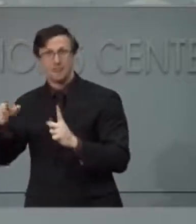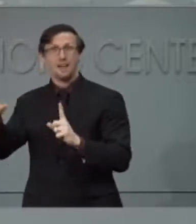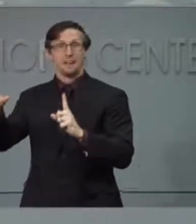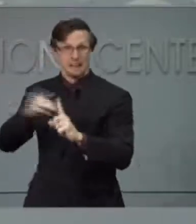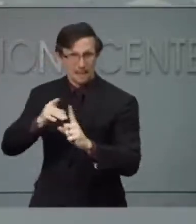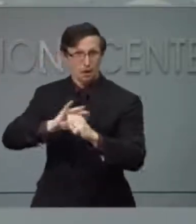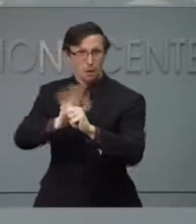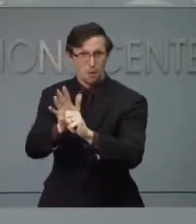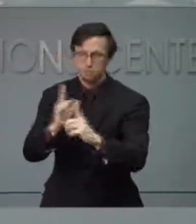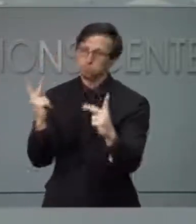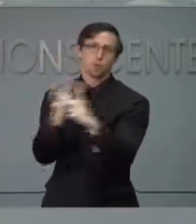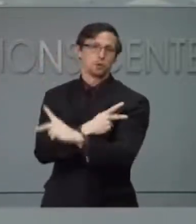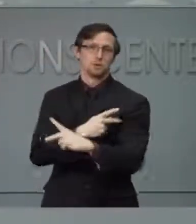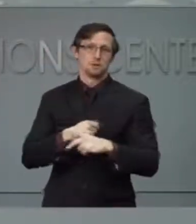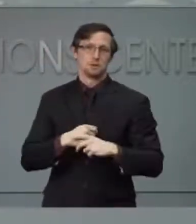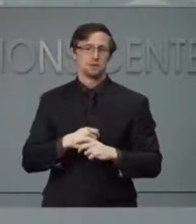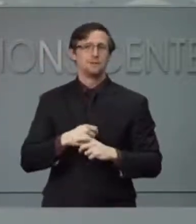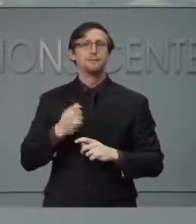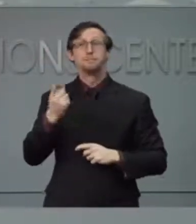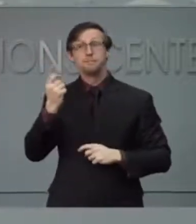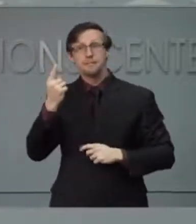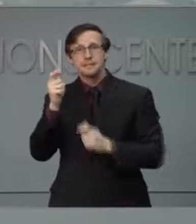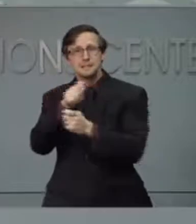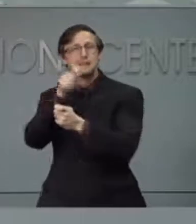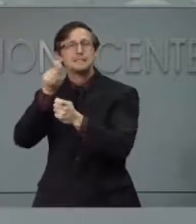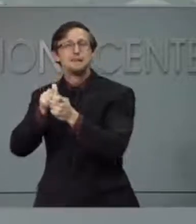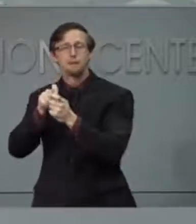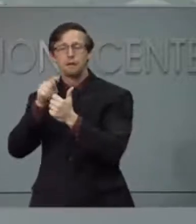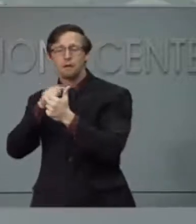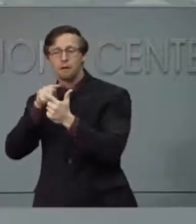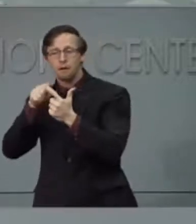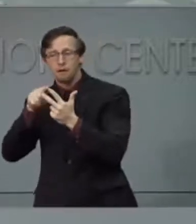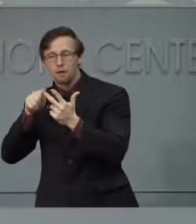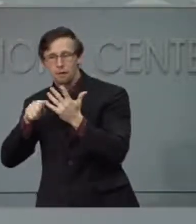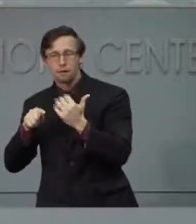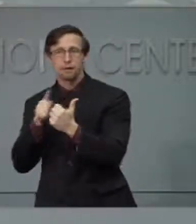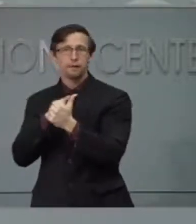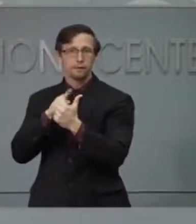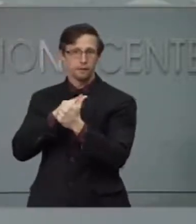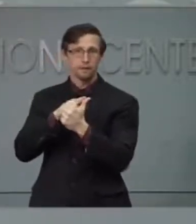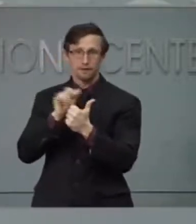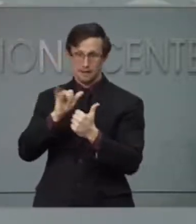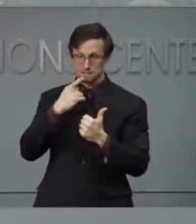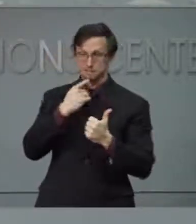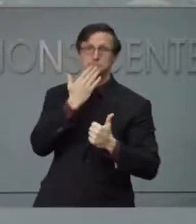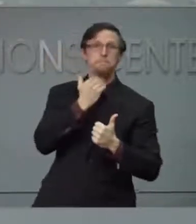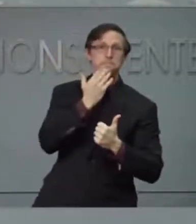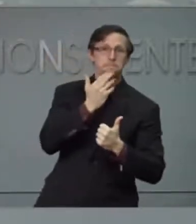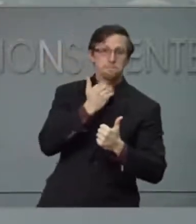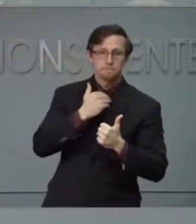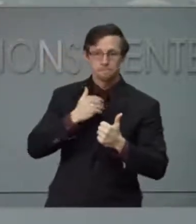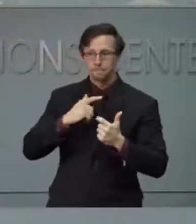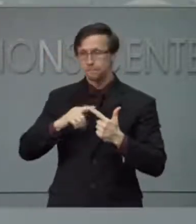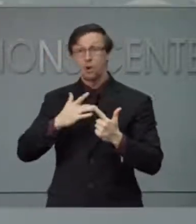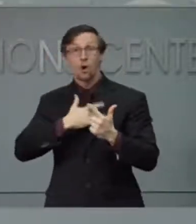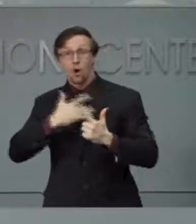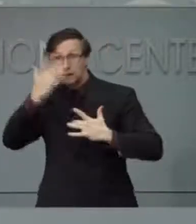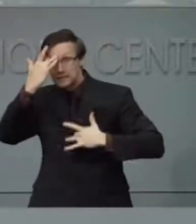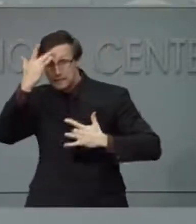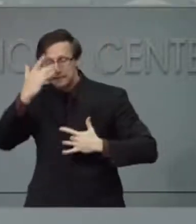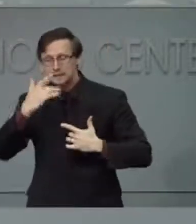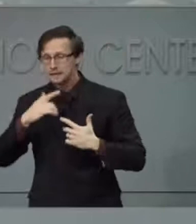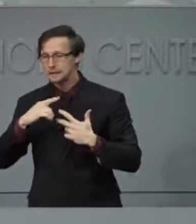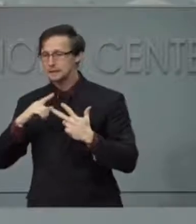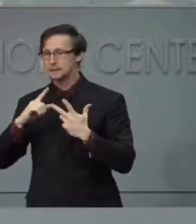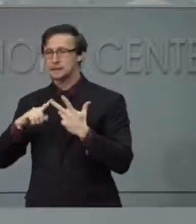not any chronic conditions. There's a specific set of them. Things like diabetes or heart disease,